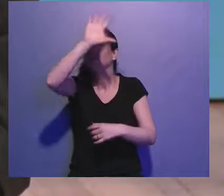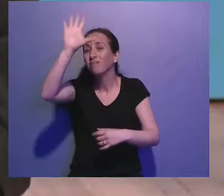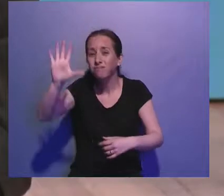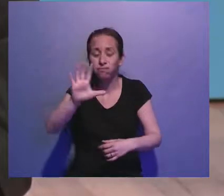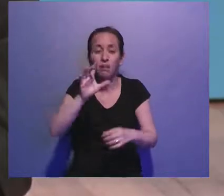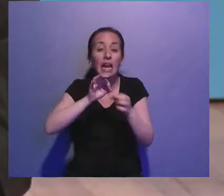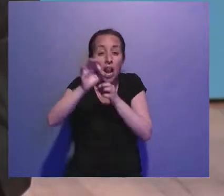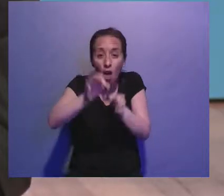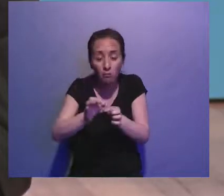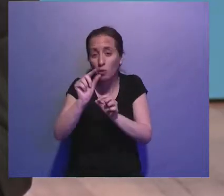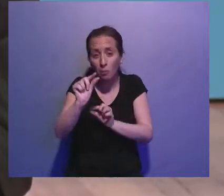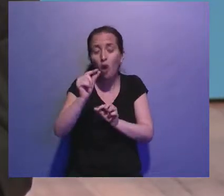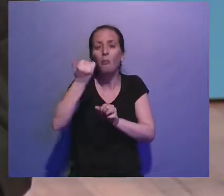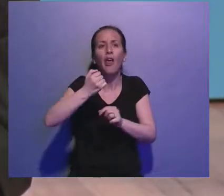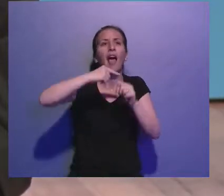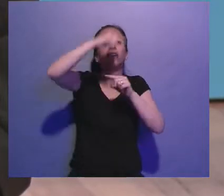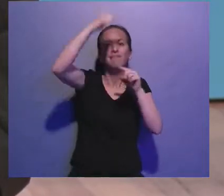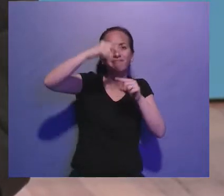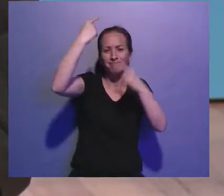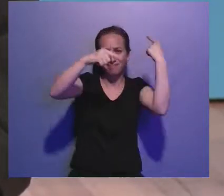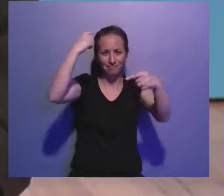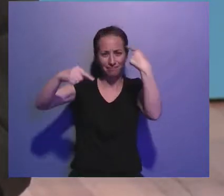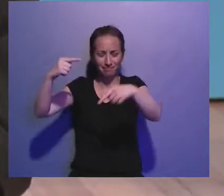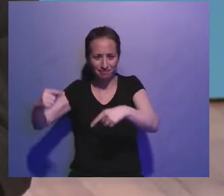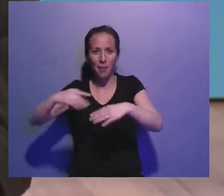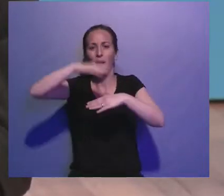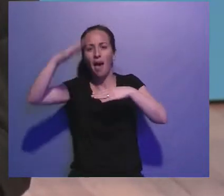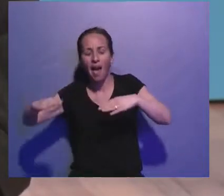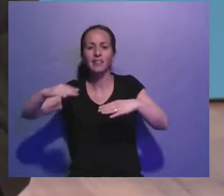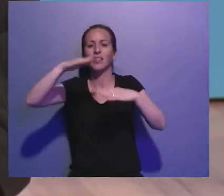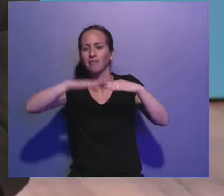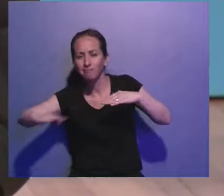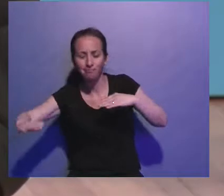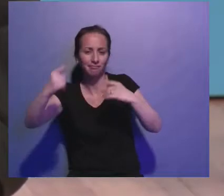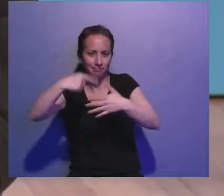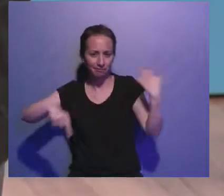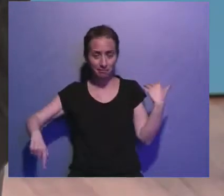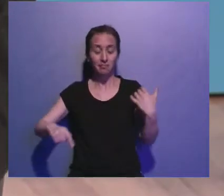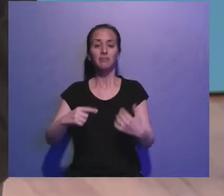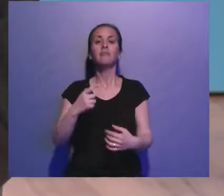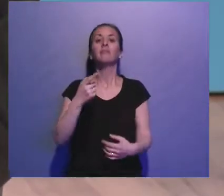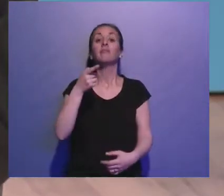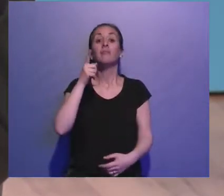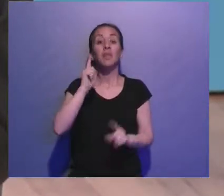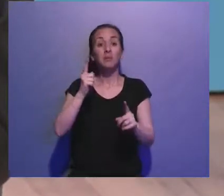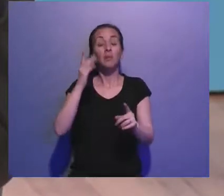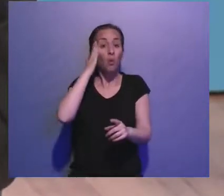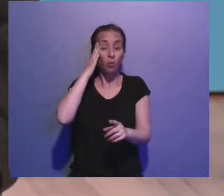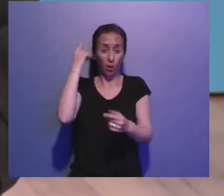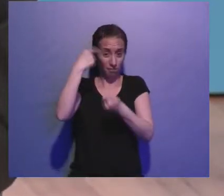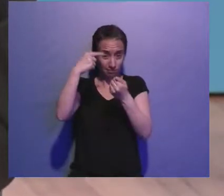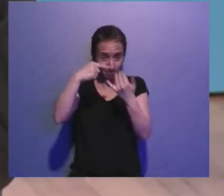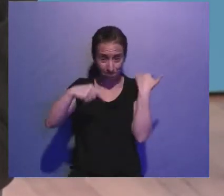It has a big geographic diversity. You will have different landscapes and different types of